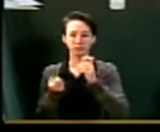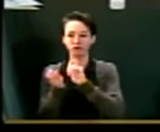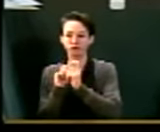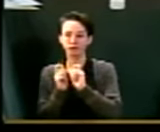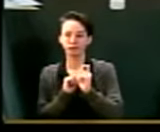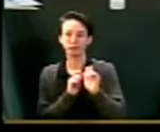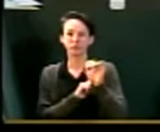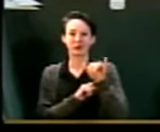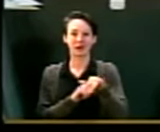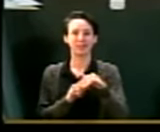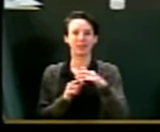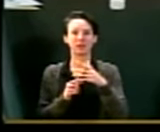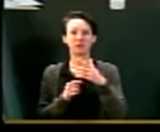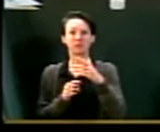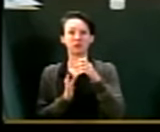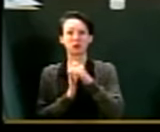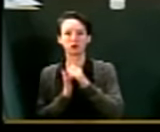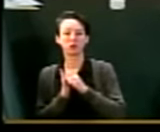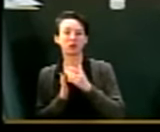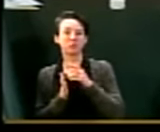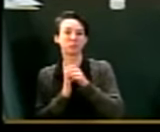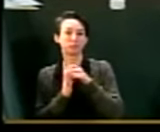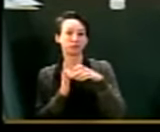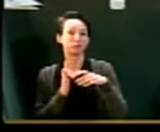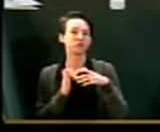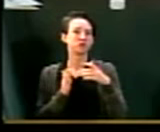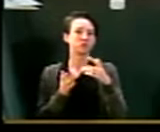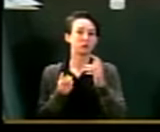that agenda, take it off, amend it,